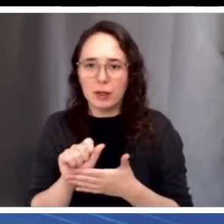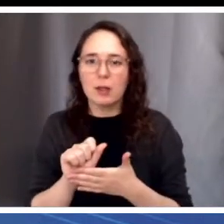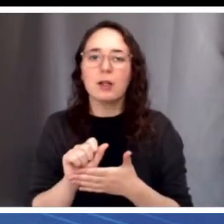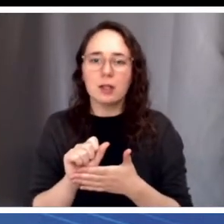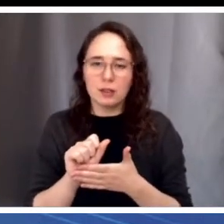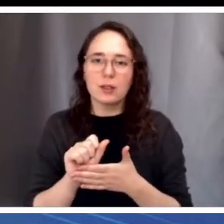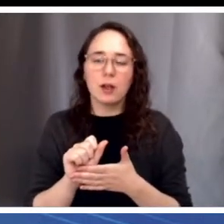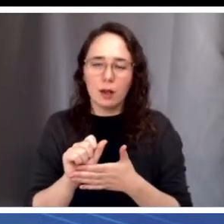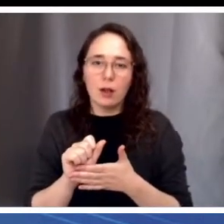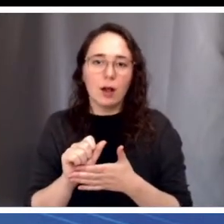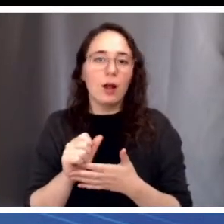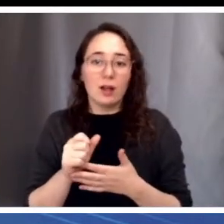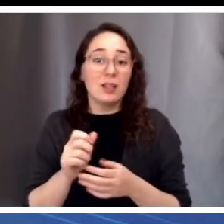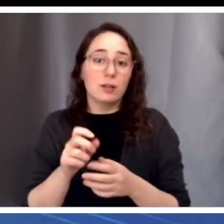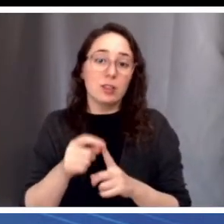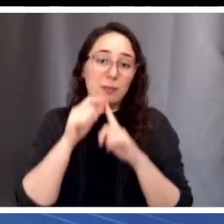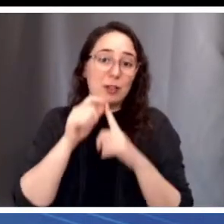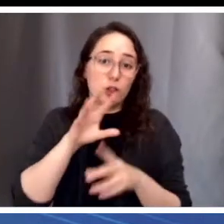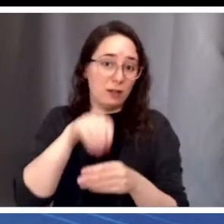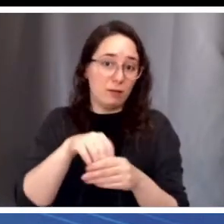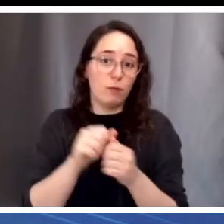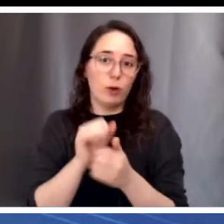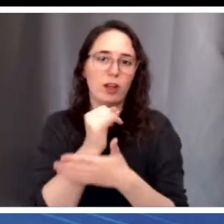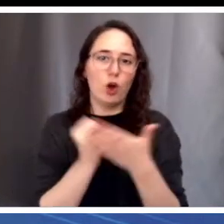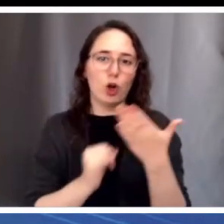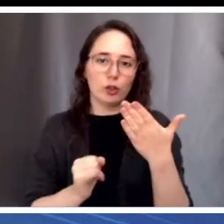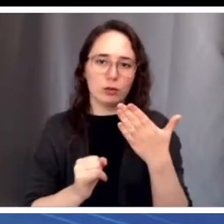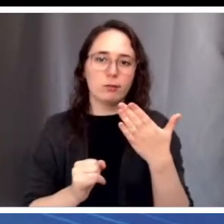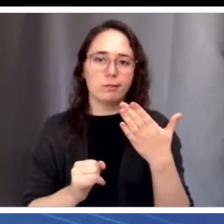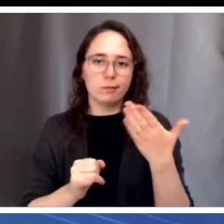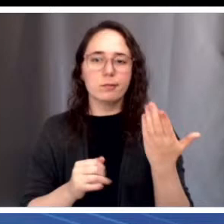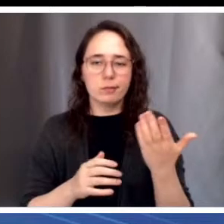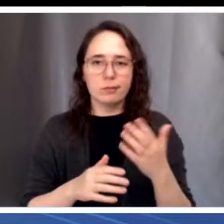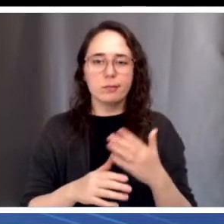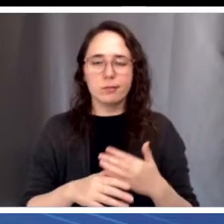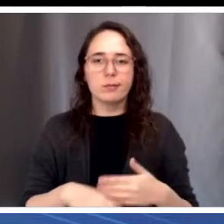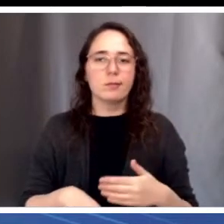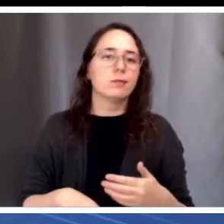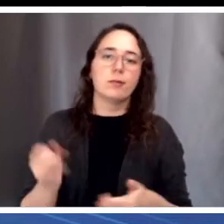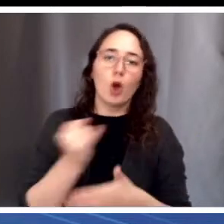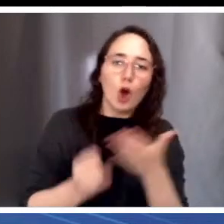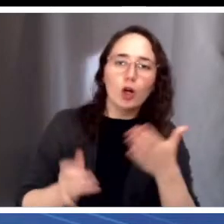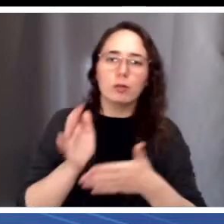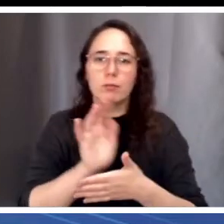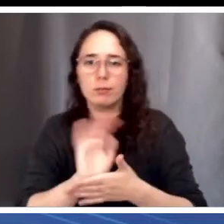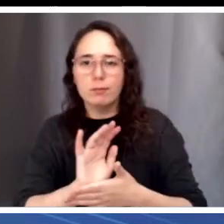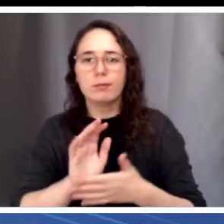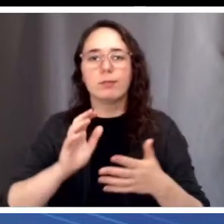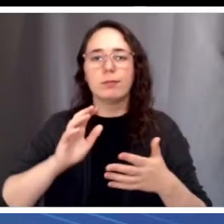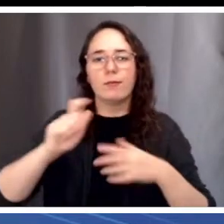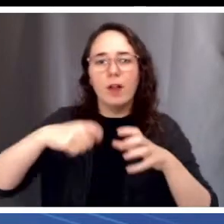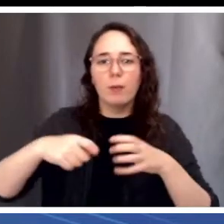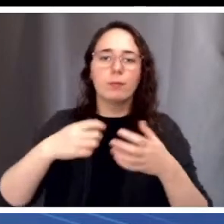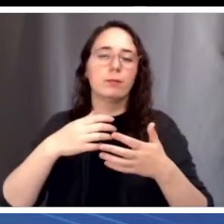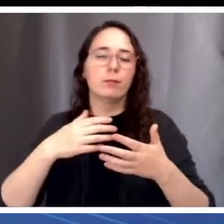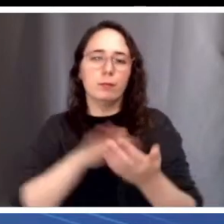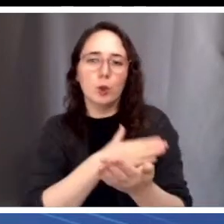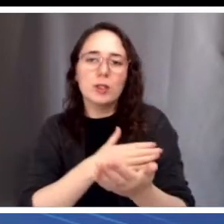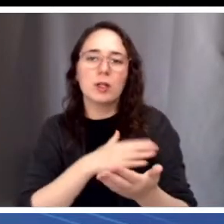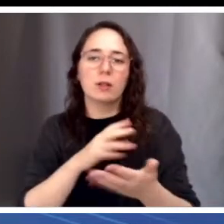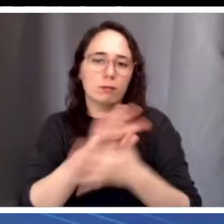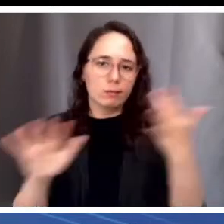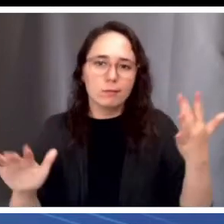are the healers. I've always felt that way. All of us will identify with some art form. It may not be universal art form, but something where we're